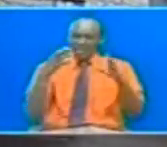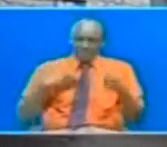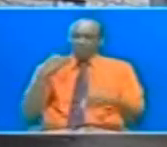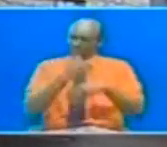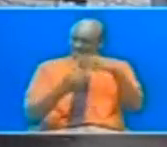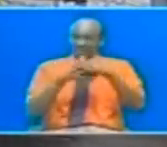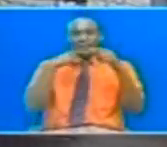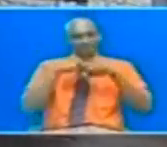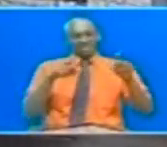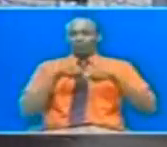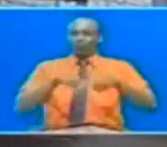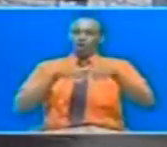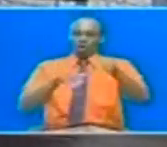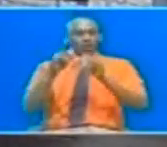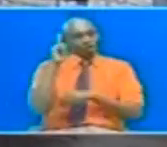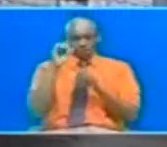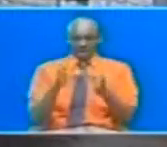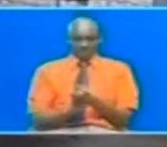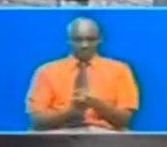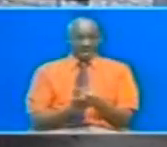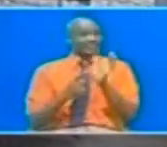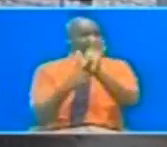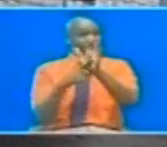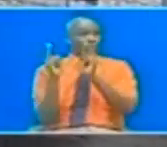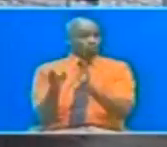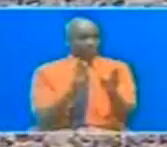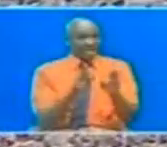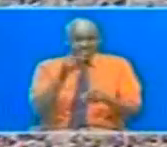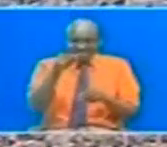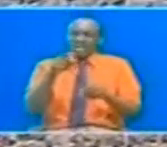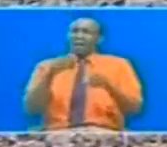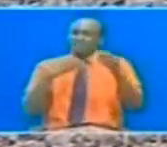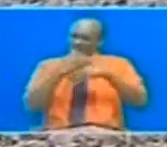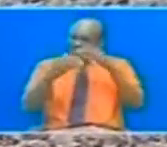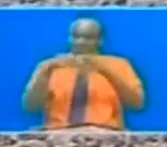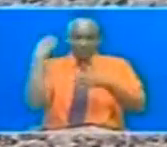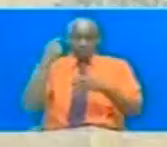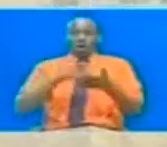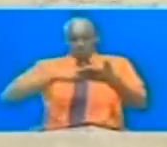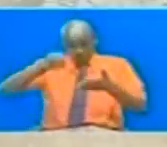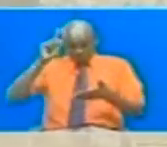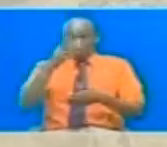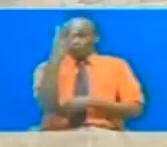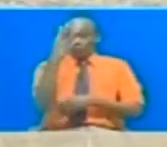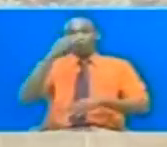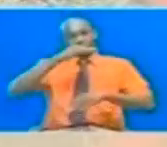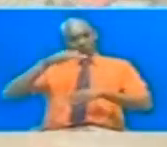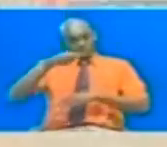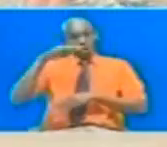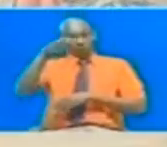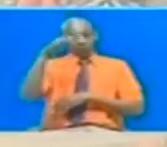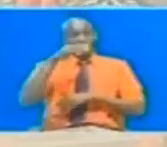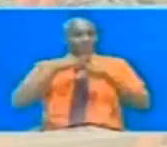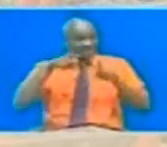to follow due process. In Huruma, for instance, the building had been approved for 4 stories, while its developer opted to go 3